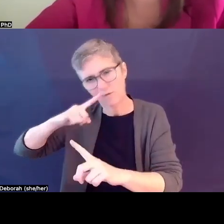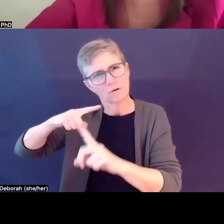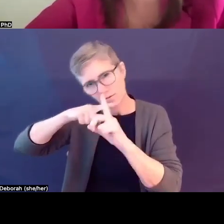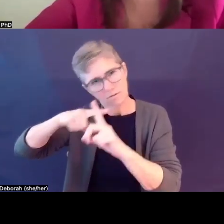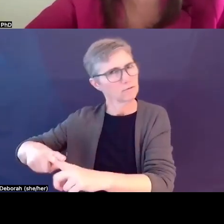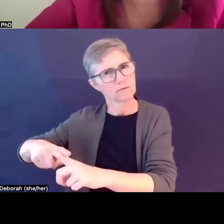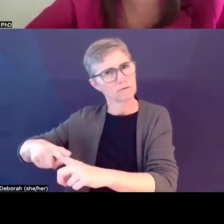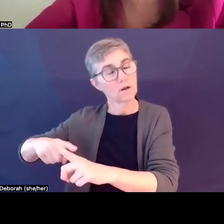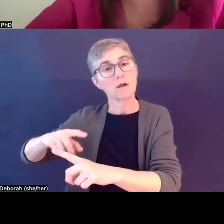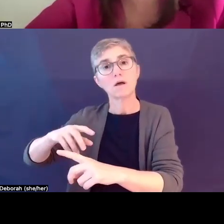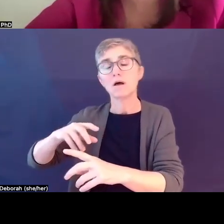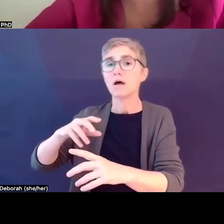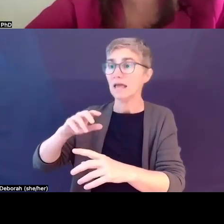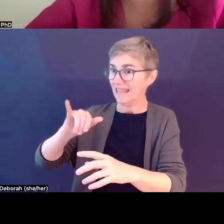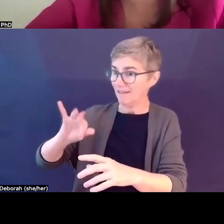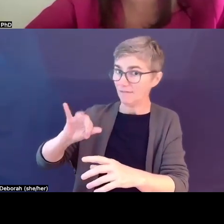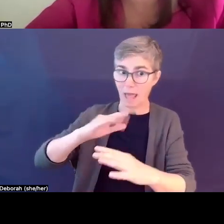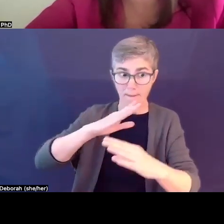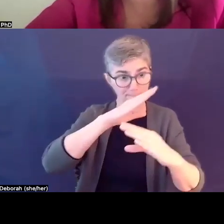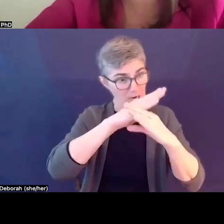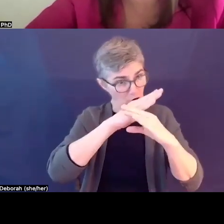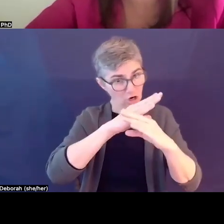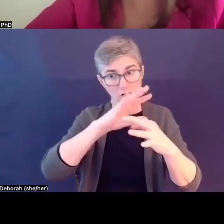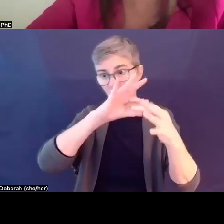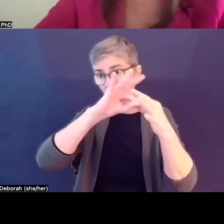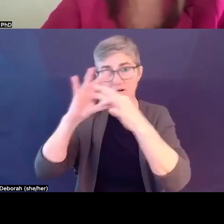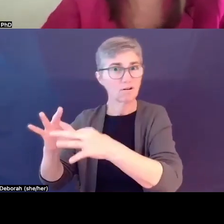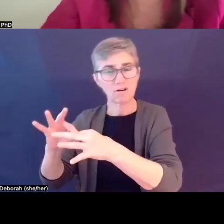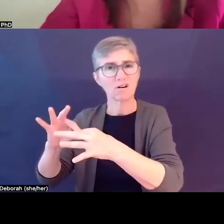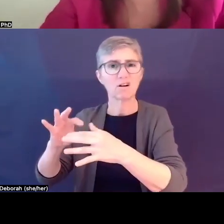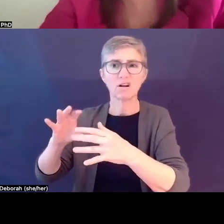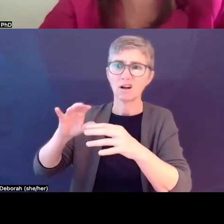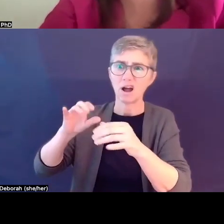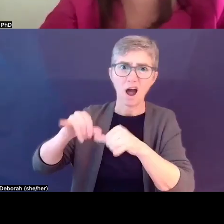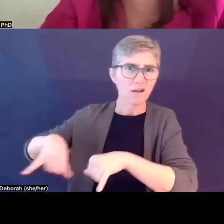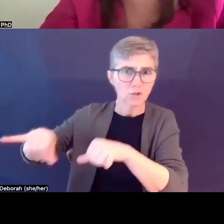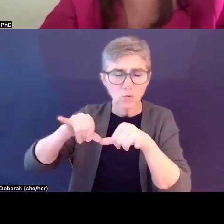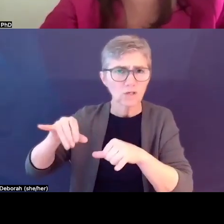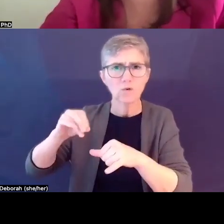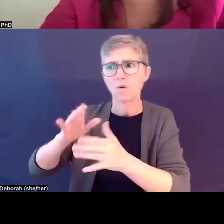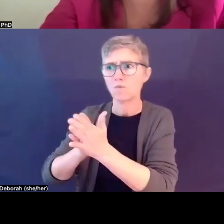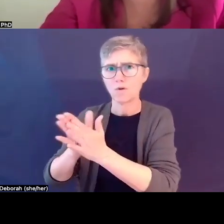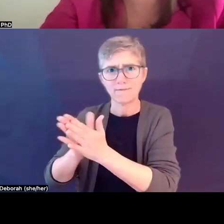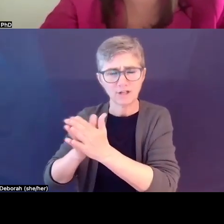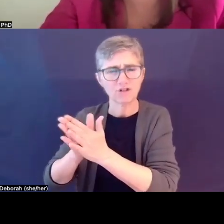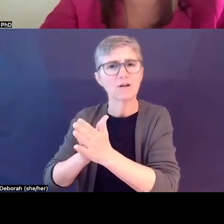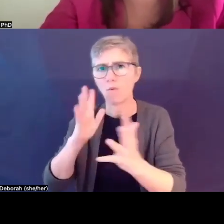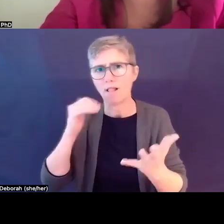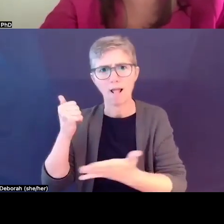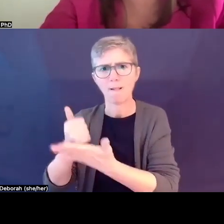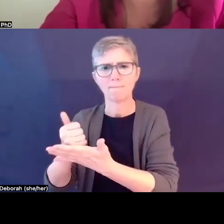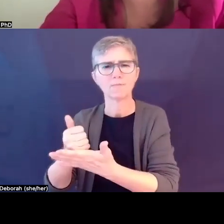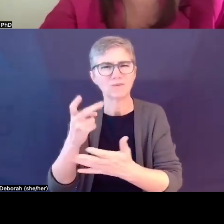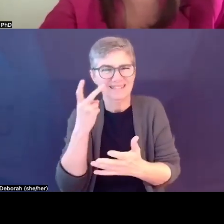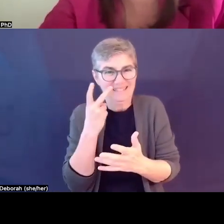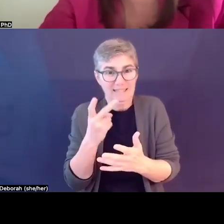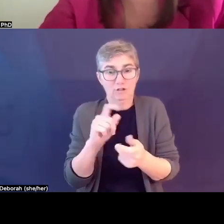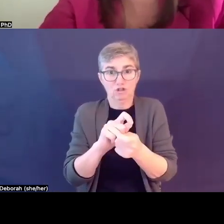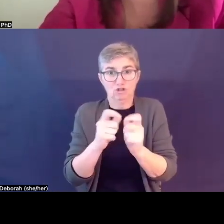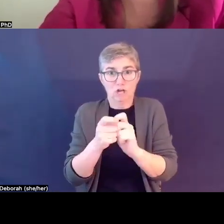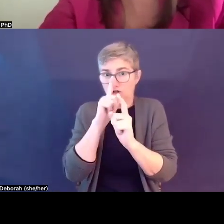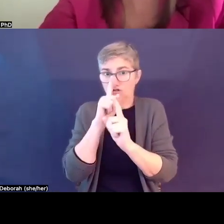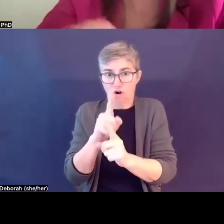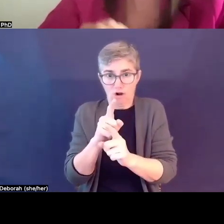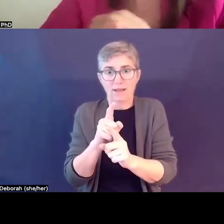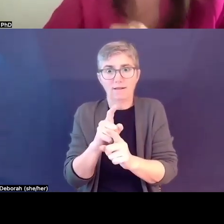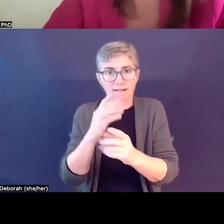barriers are connected to capability, opportunity, and motivation. So you'll see constructs from both frameworks on these as change targets on these